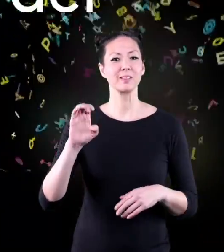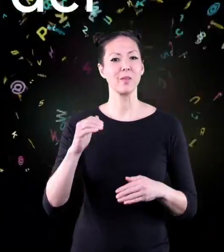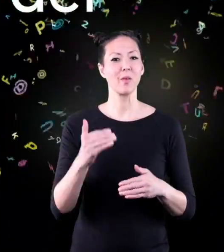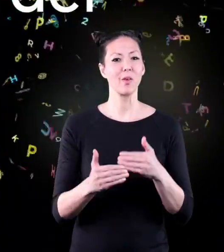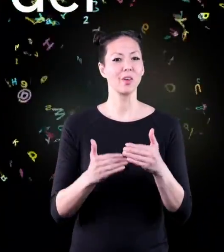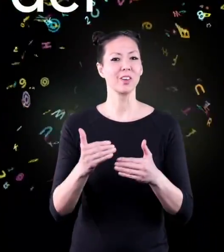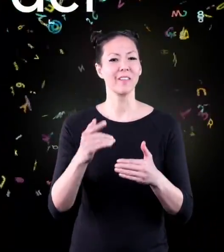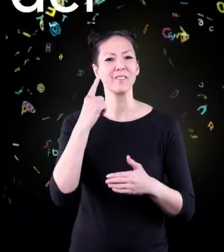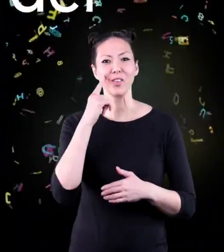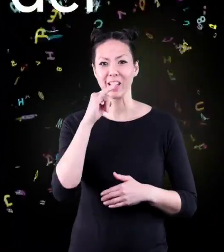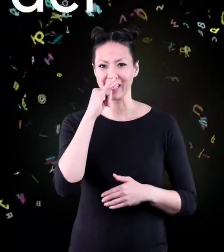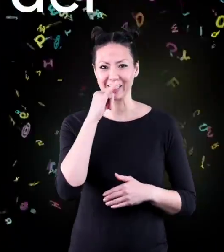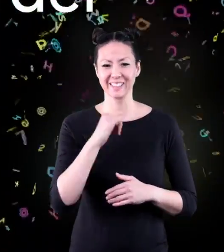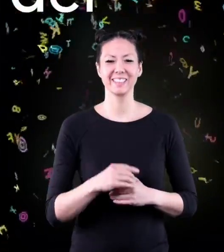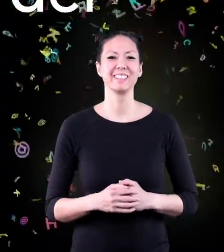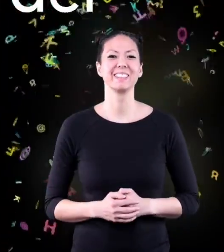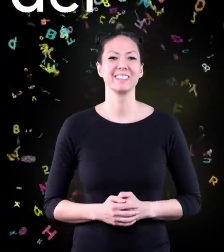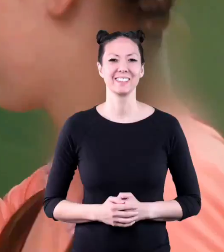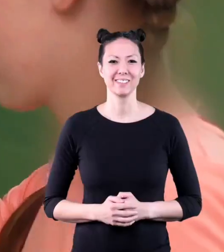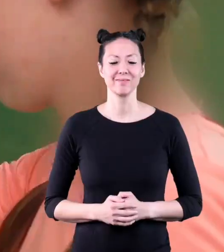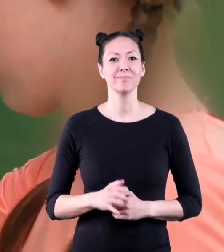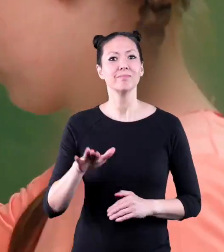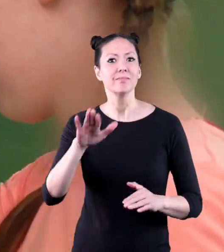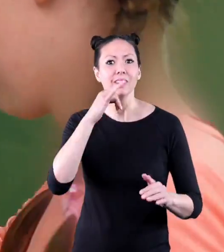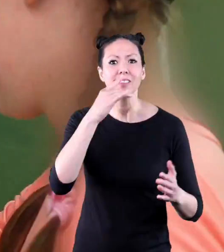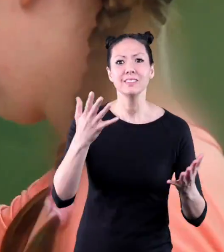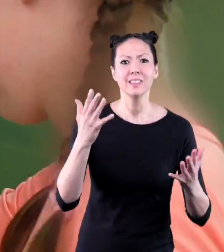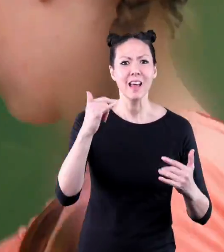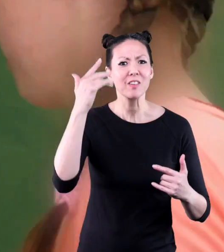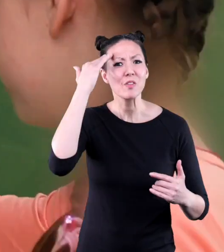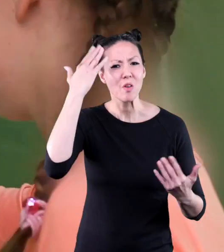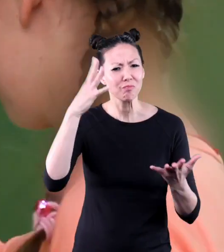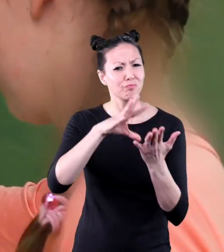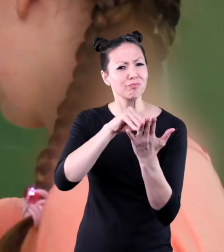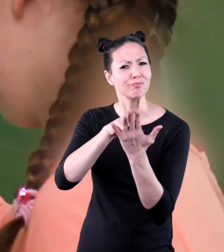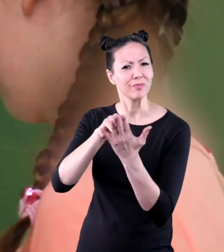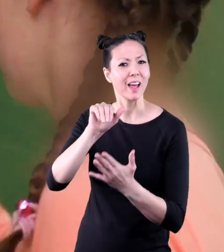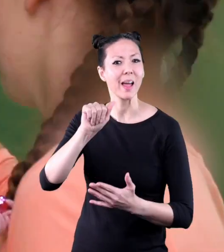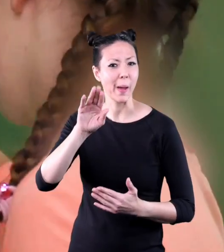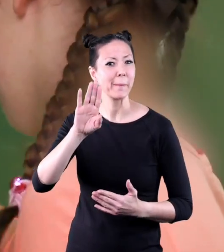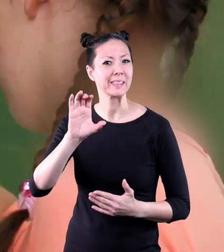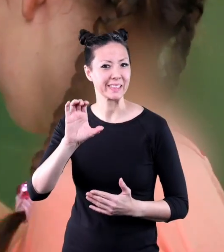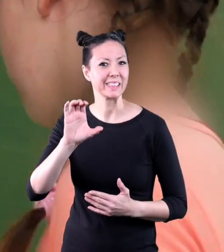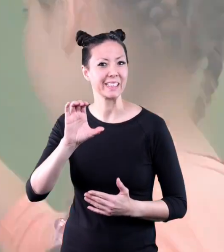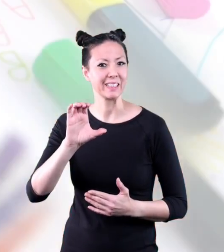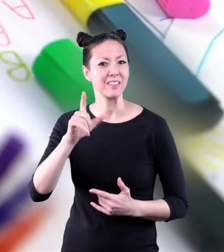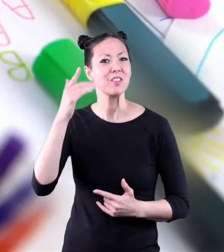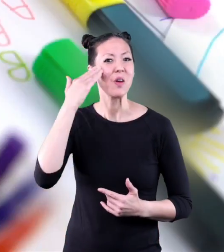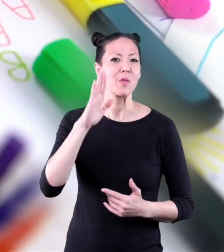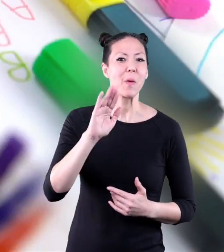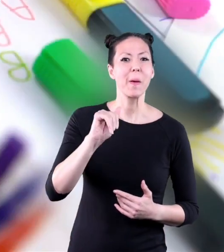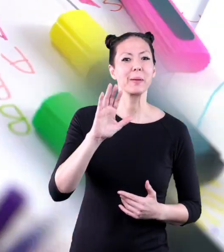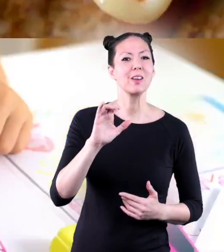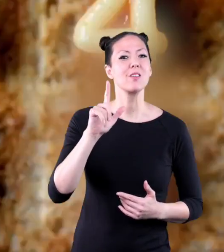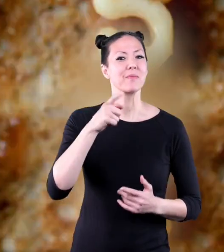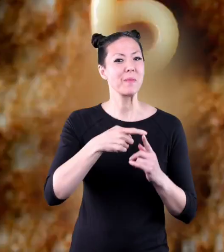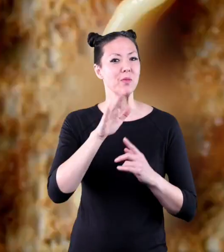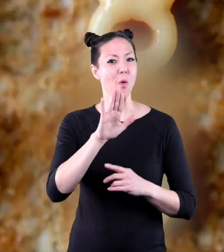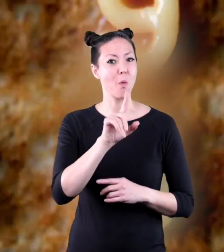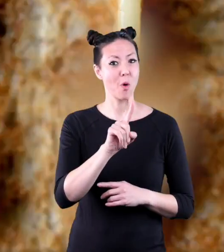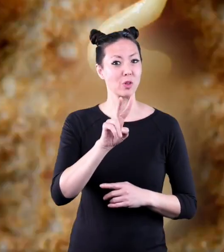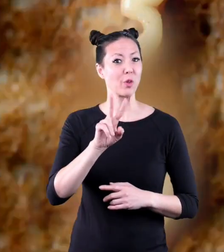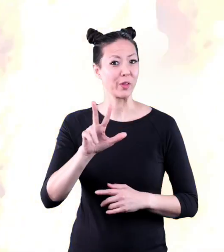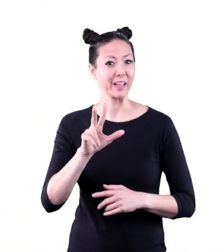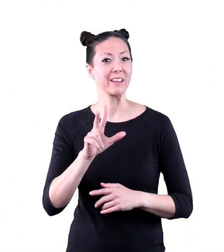Alphabetical order for kids. Hey kids, so by now you've learned the alphabet. You know your ABCs from your 1,